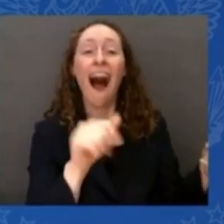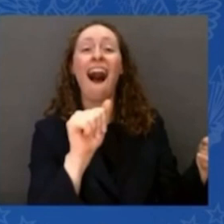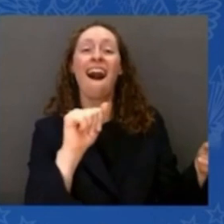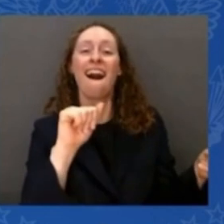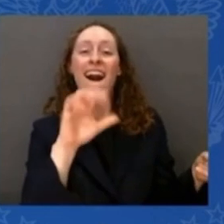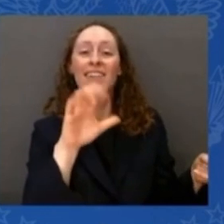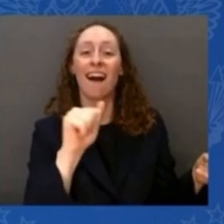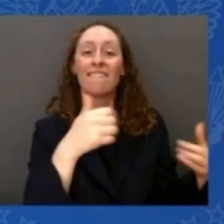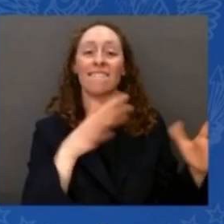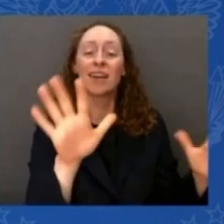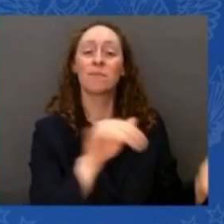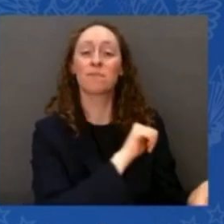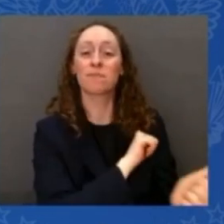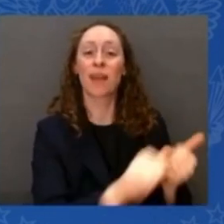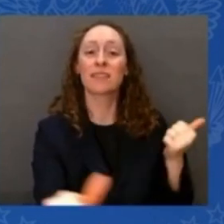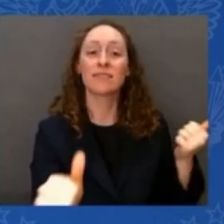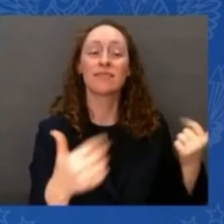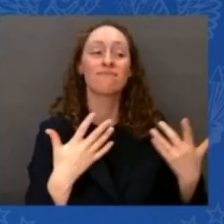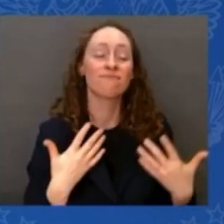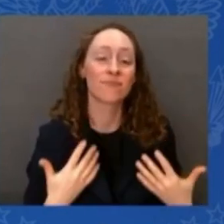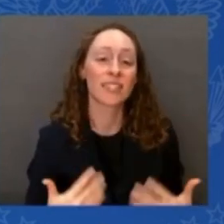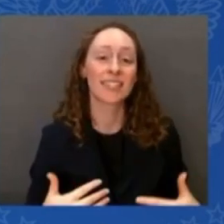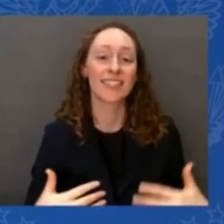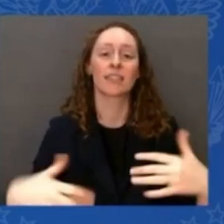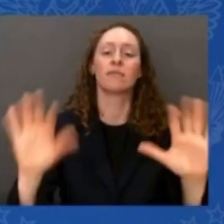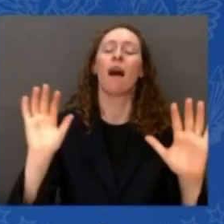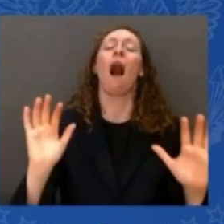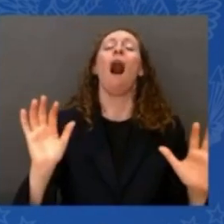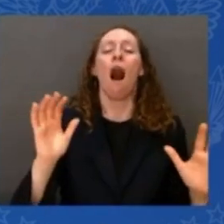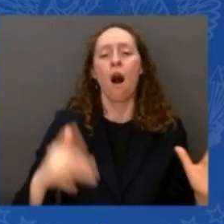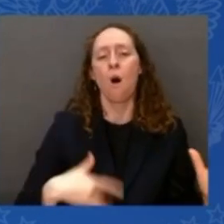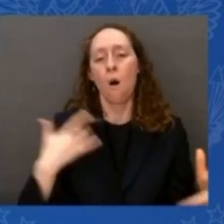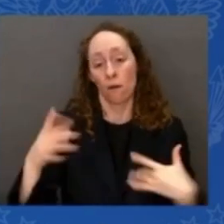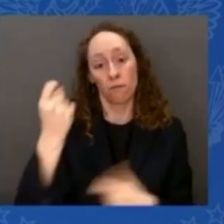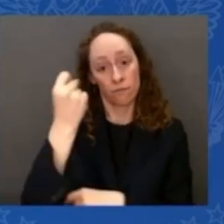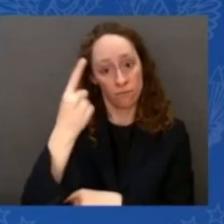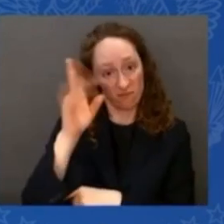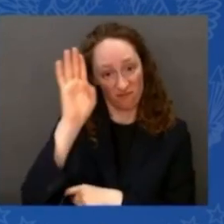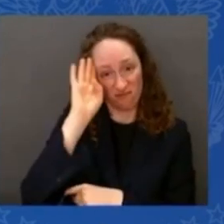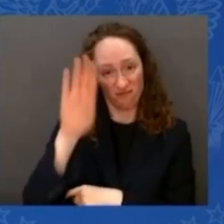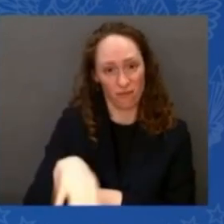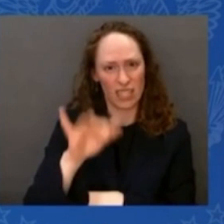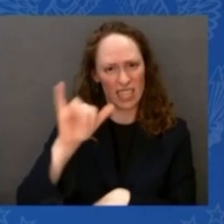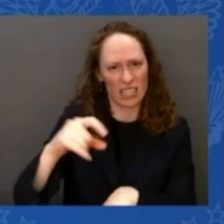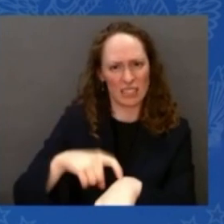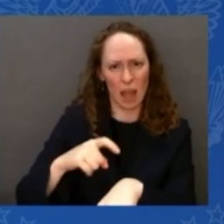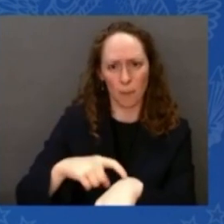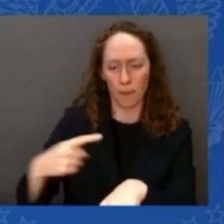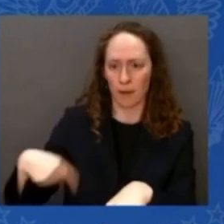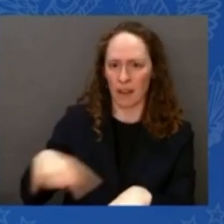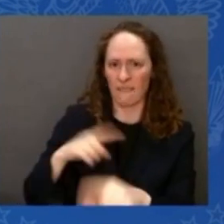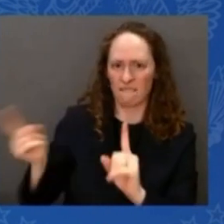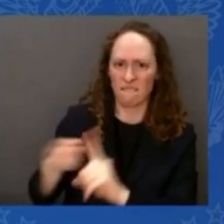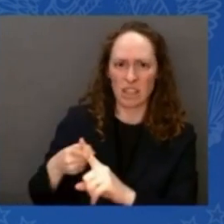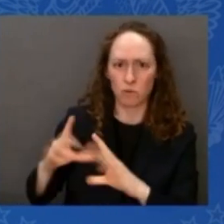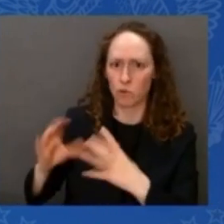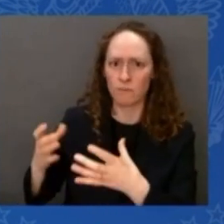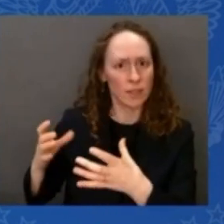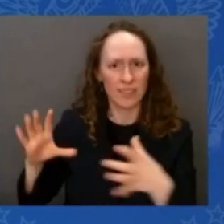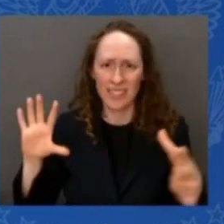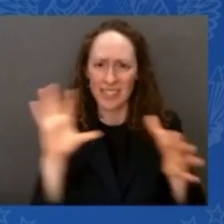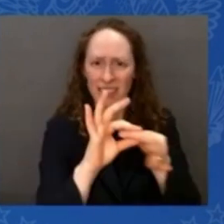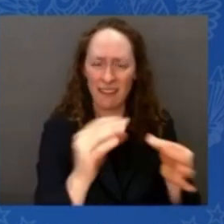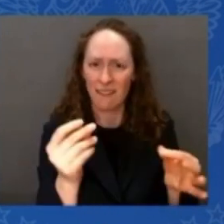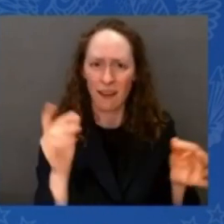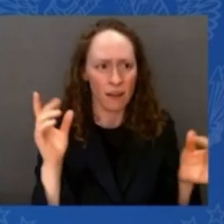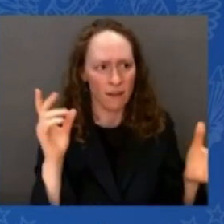I have to tell you, we were one of the first adopters. I could not wait to sign up for that program. And talking about peace of mind and that